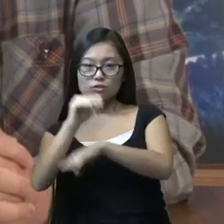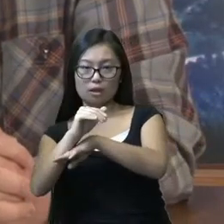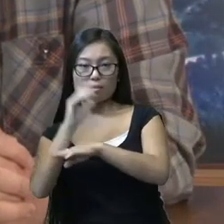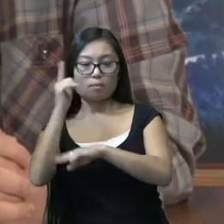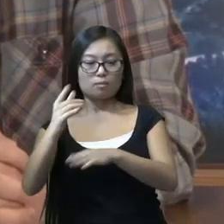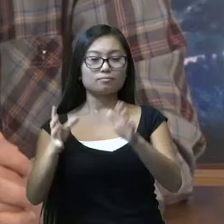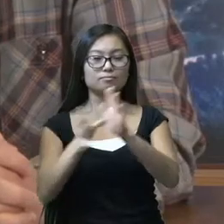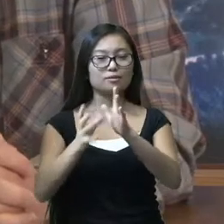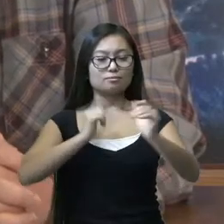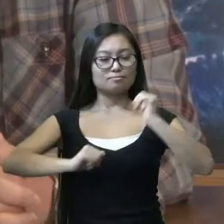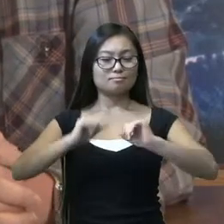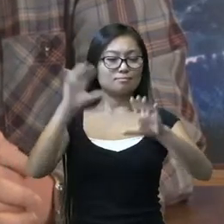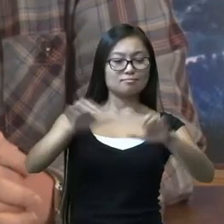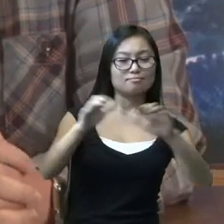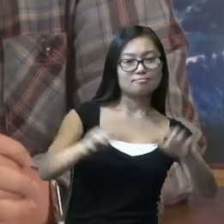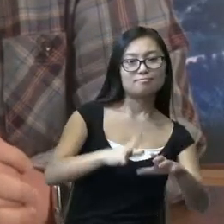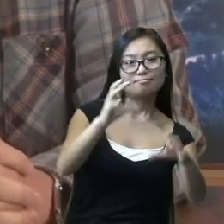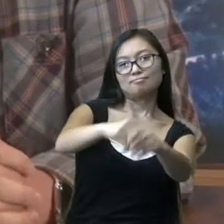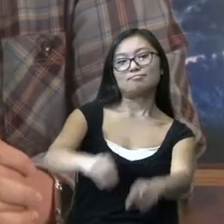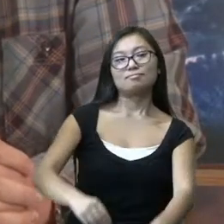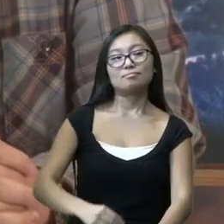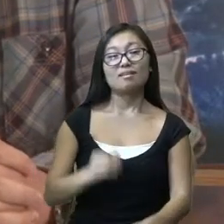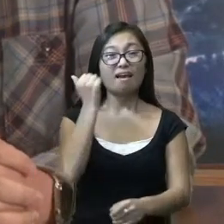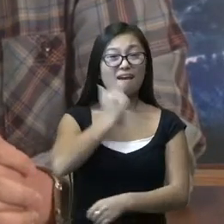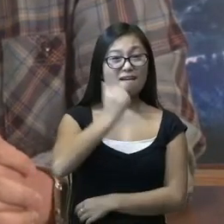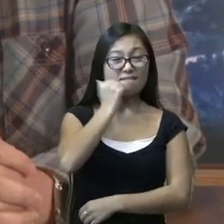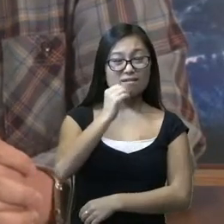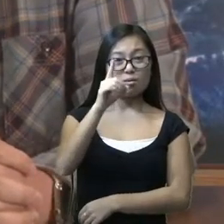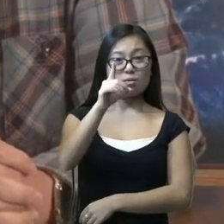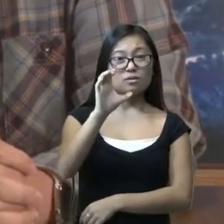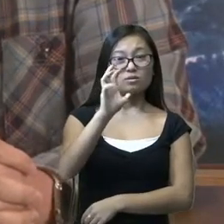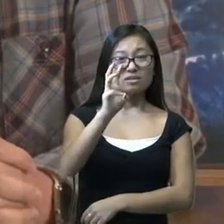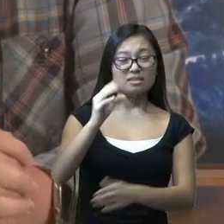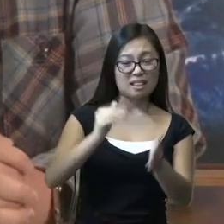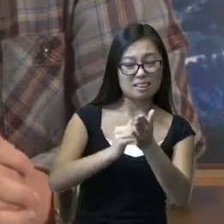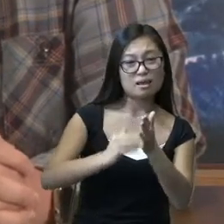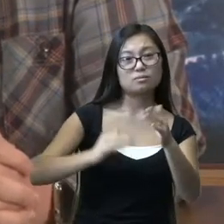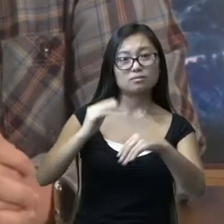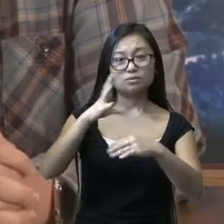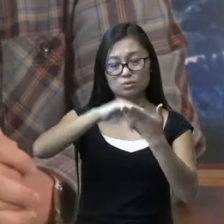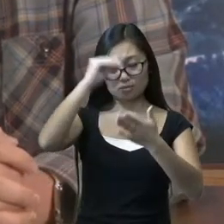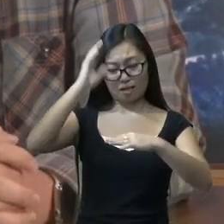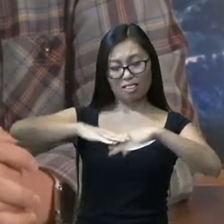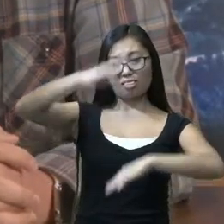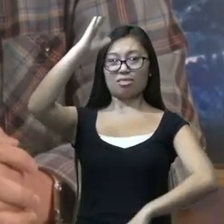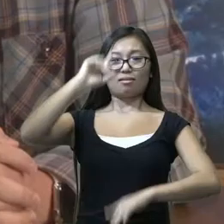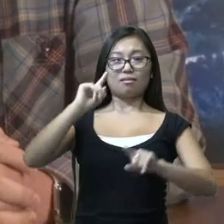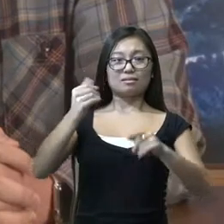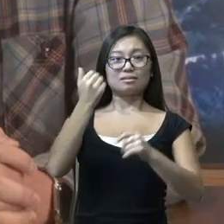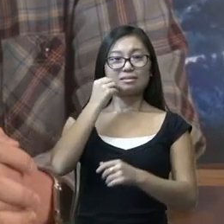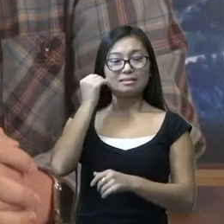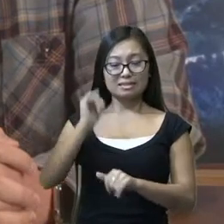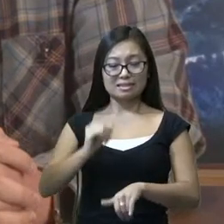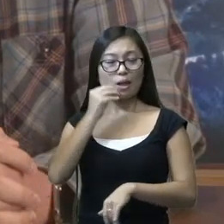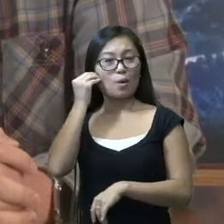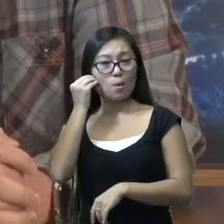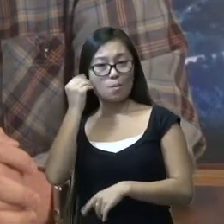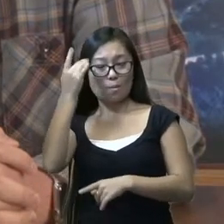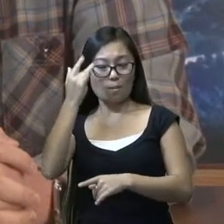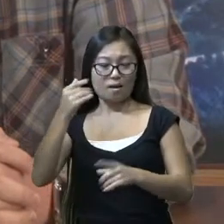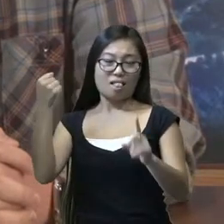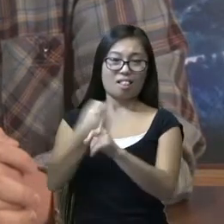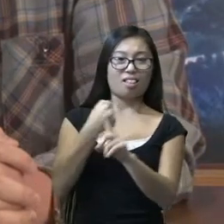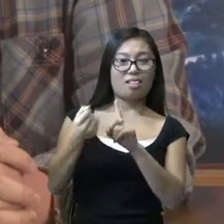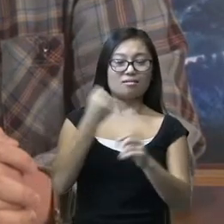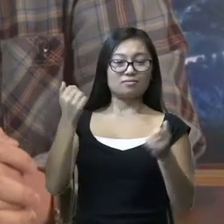senior activities. Each day, more than 160,000 students stay home to avoid bullying. So be sure to wear purple for